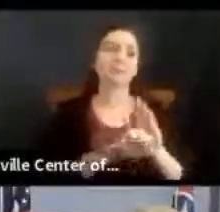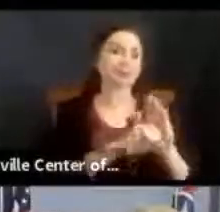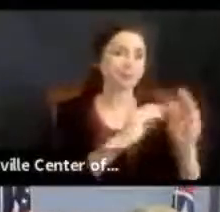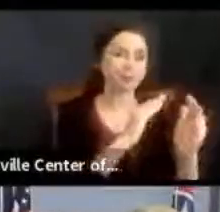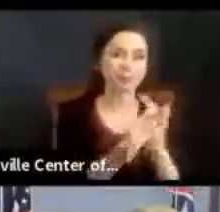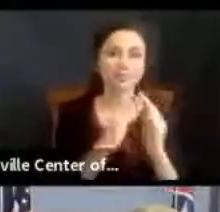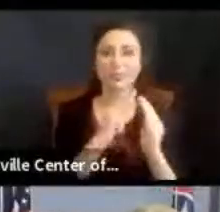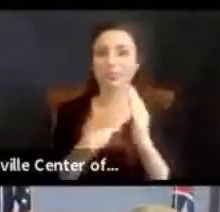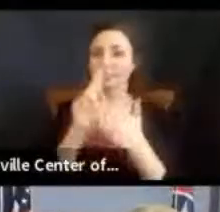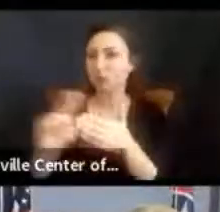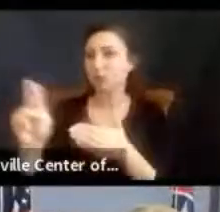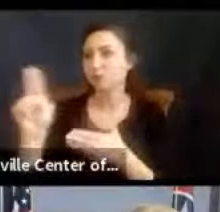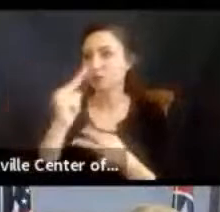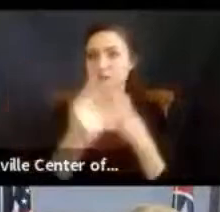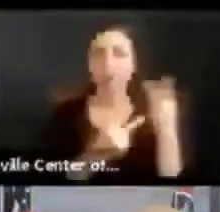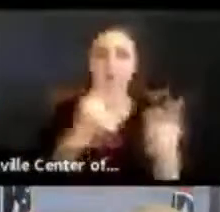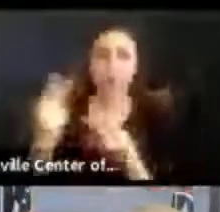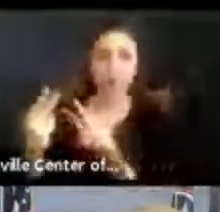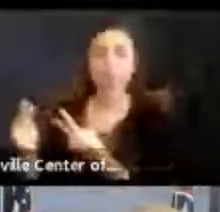that.